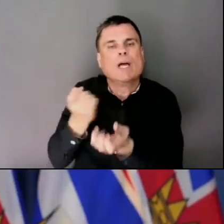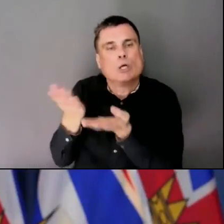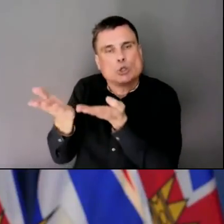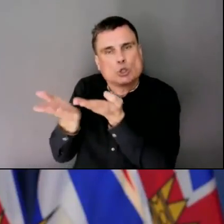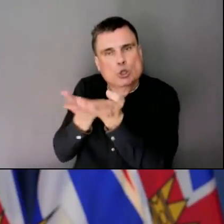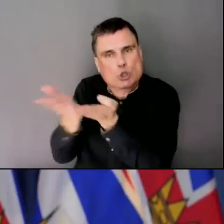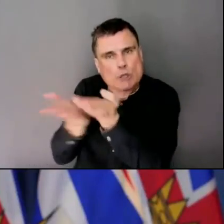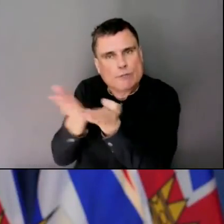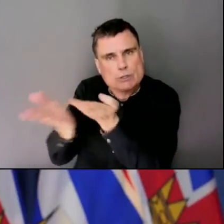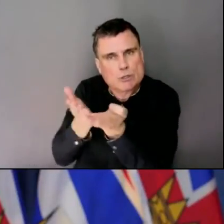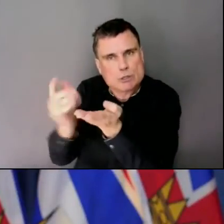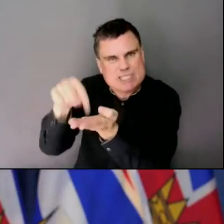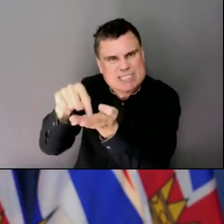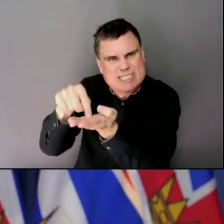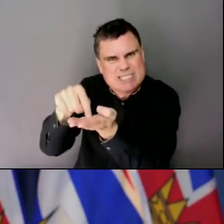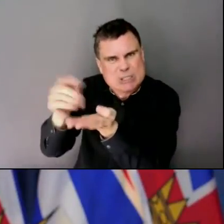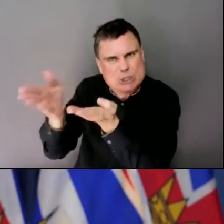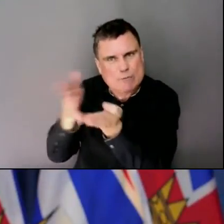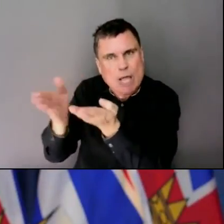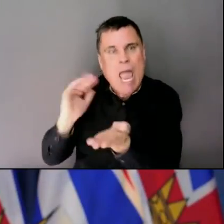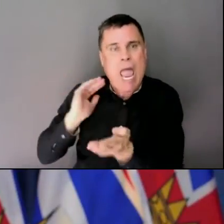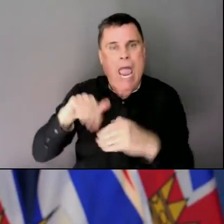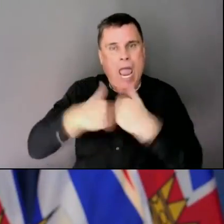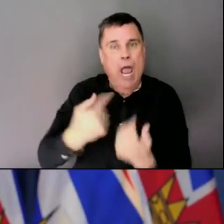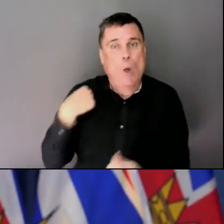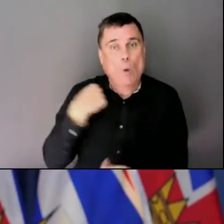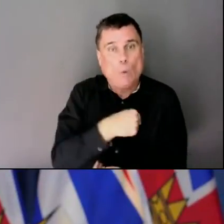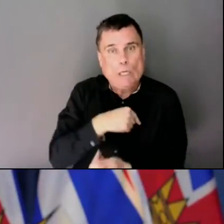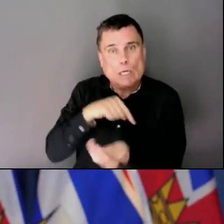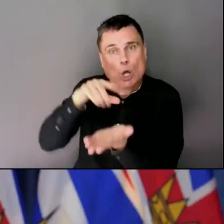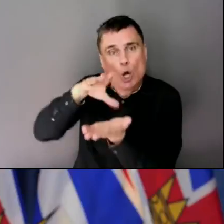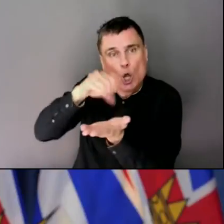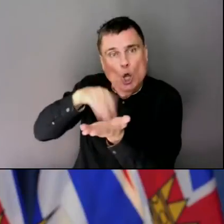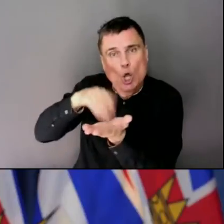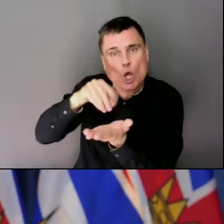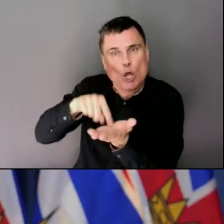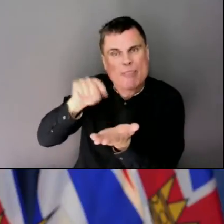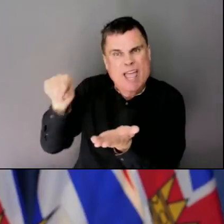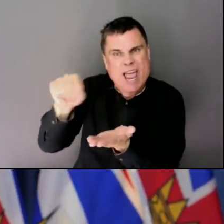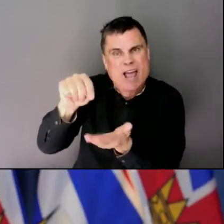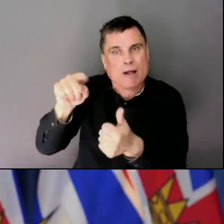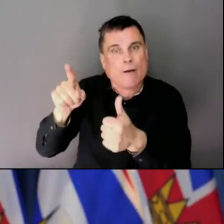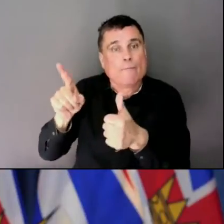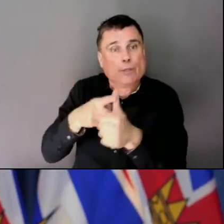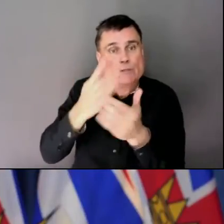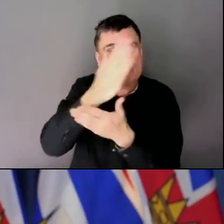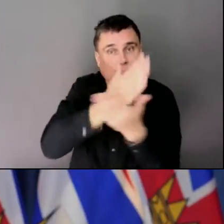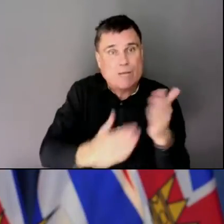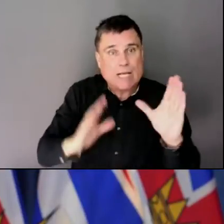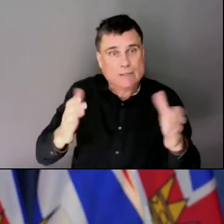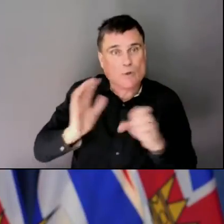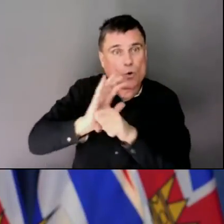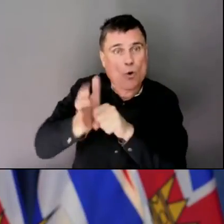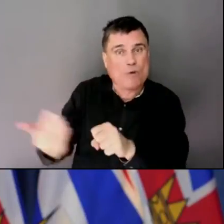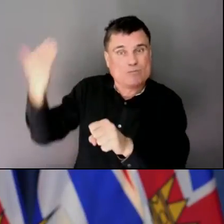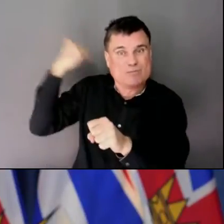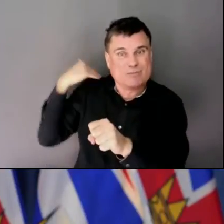first phase of COVID-19 to draw lessons for the second phase? The full report's going to be released on Monday. You'll see